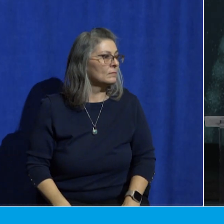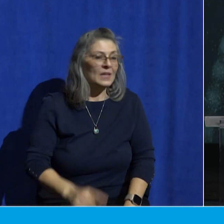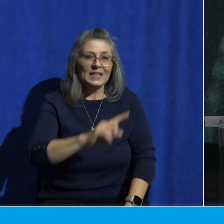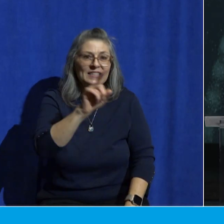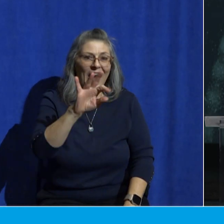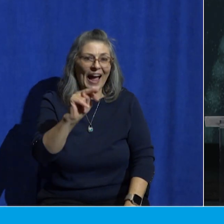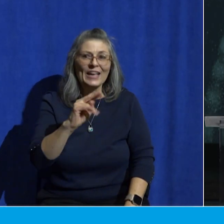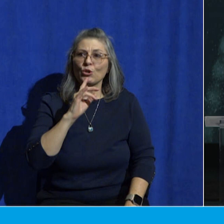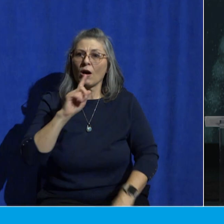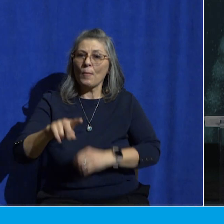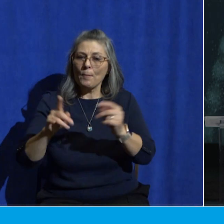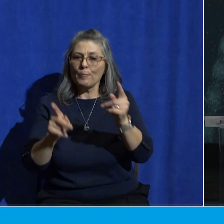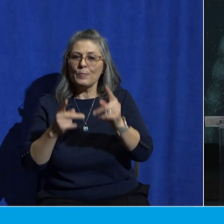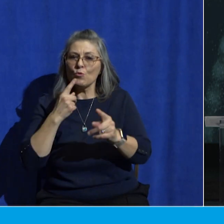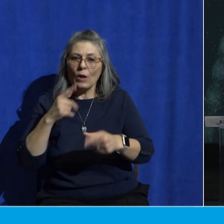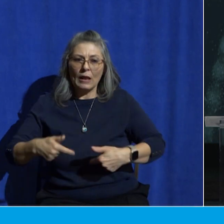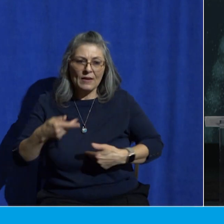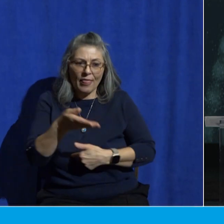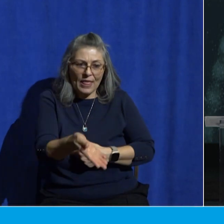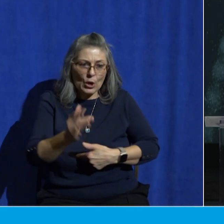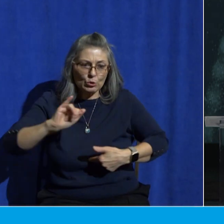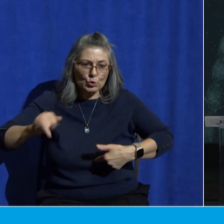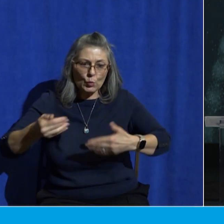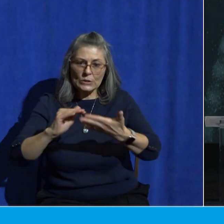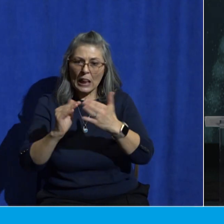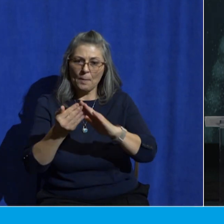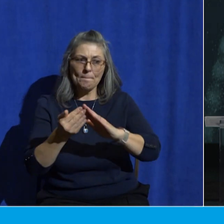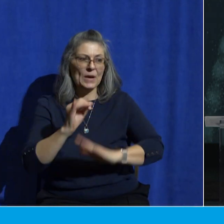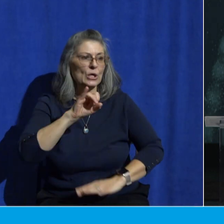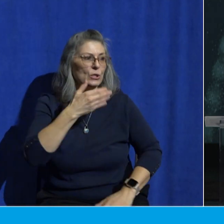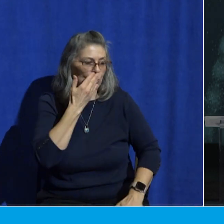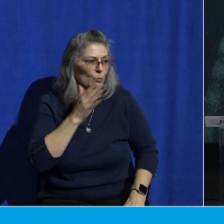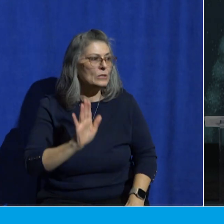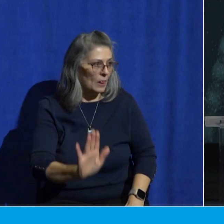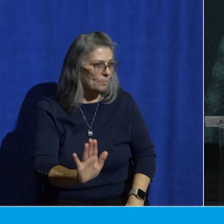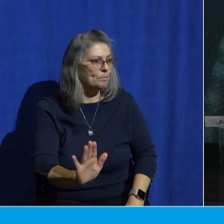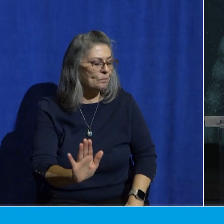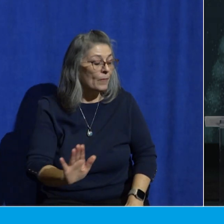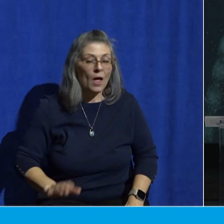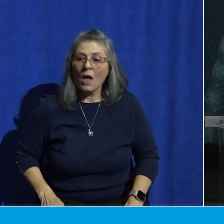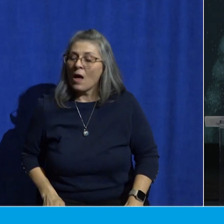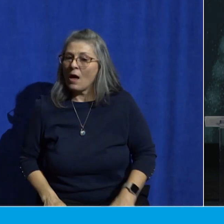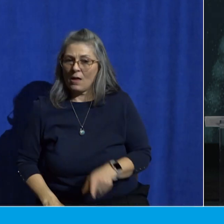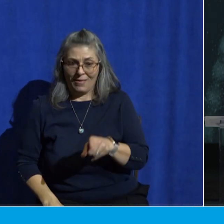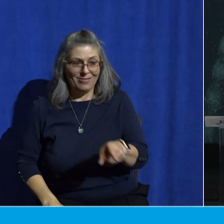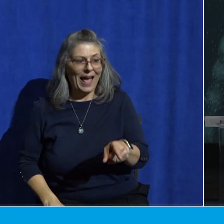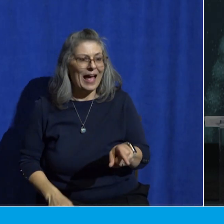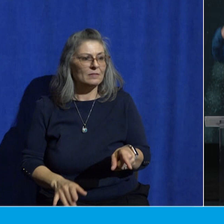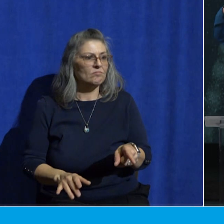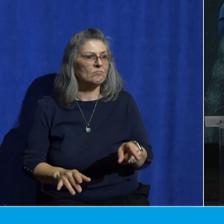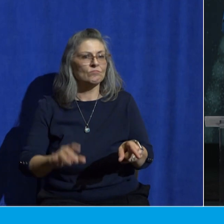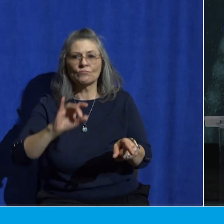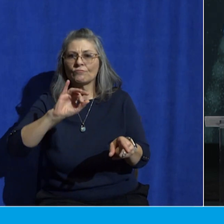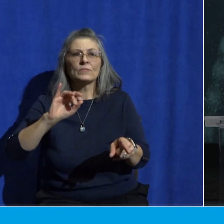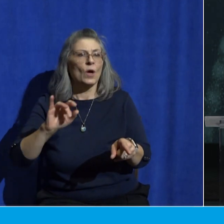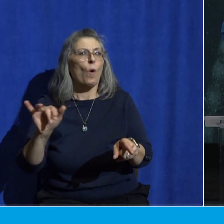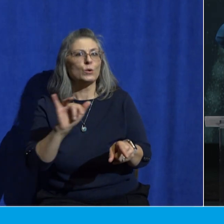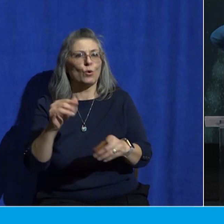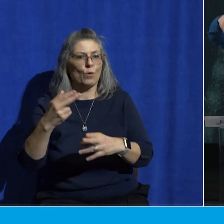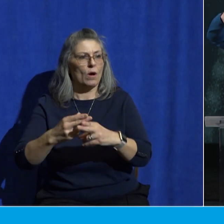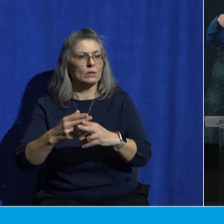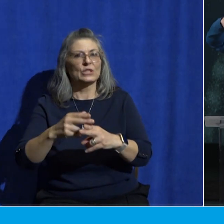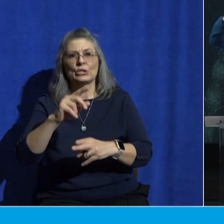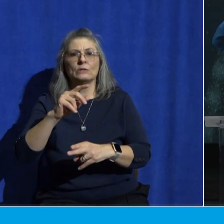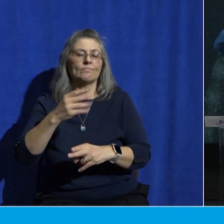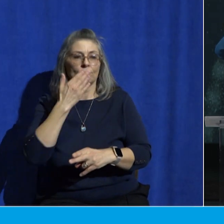of Jerusalem. And Jerusalem is often referred to in the Bible as Zion, because Mount Zion is the